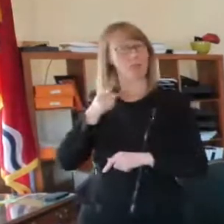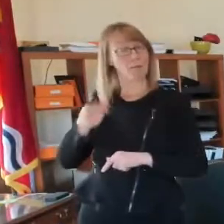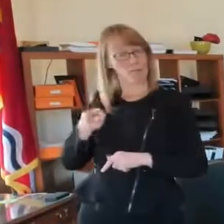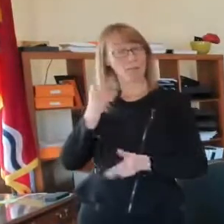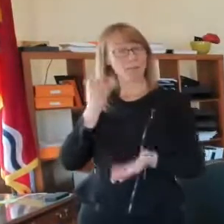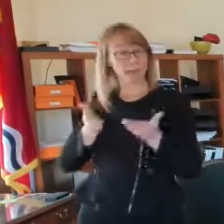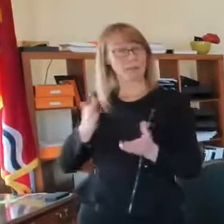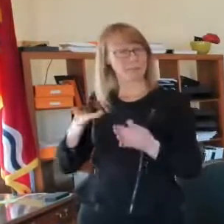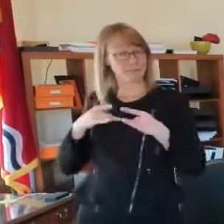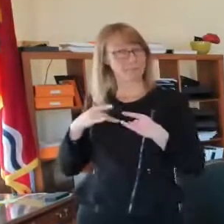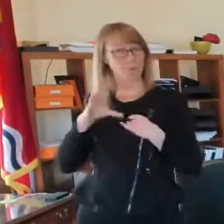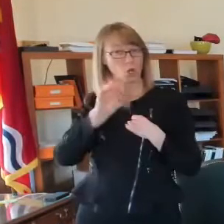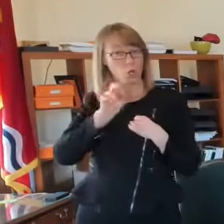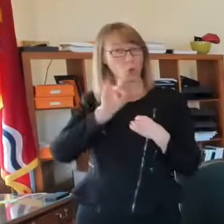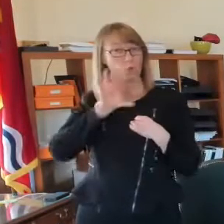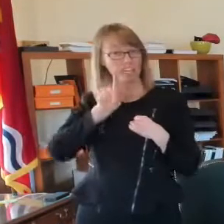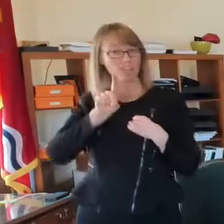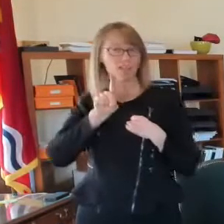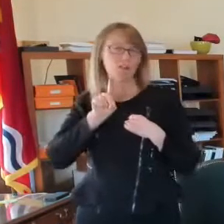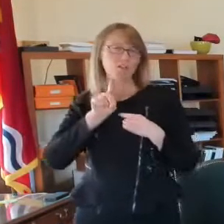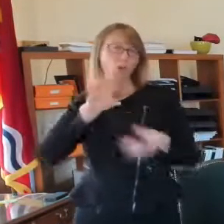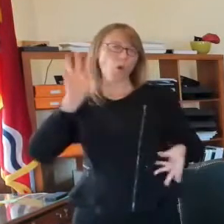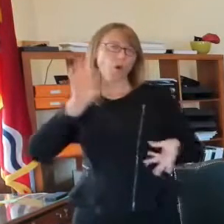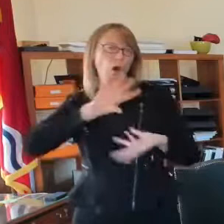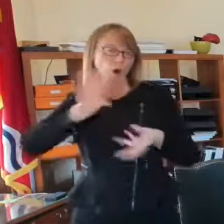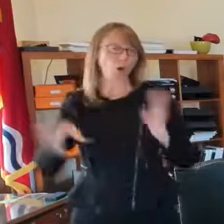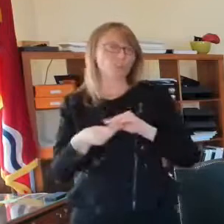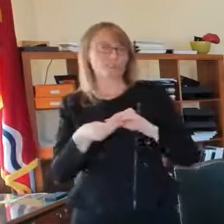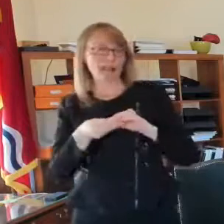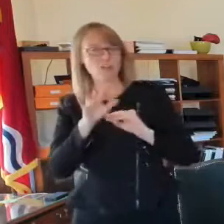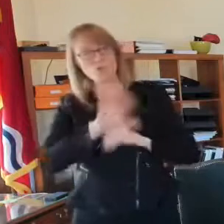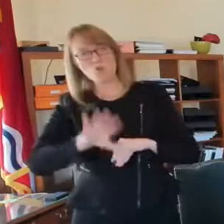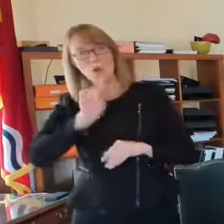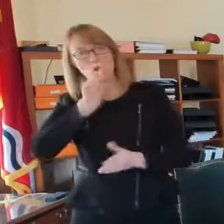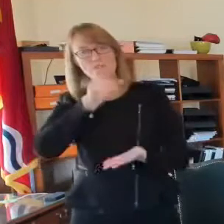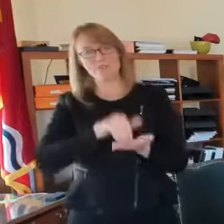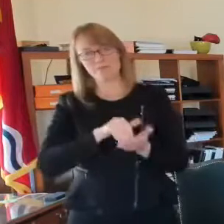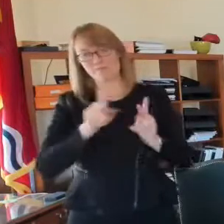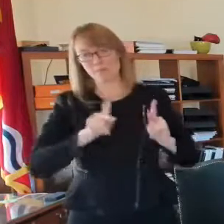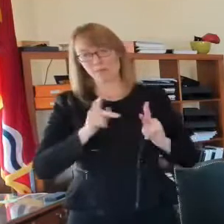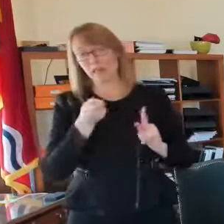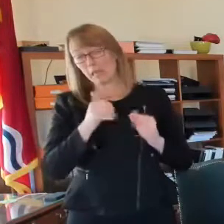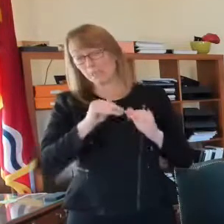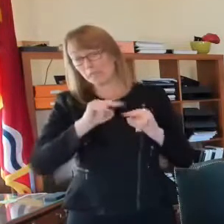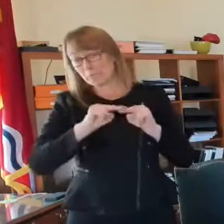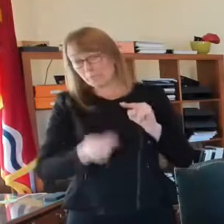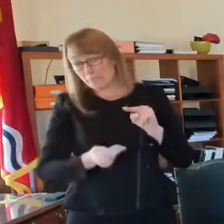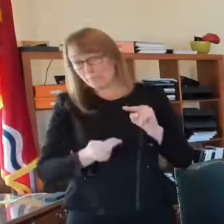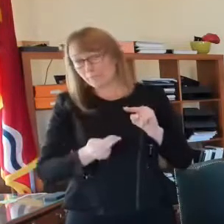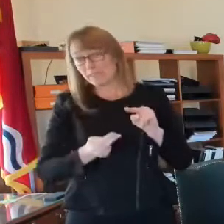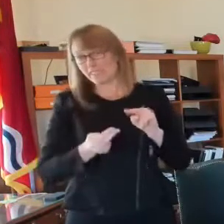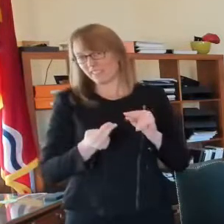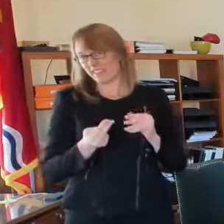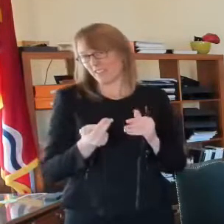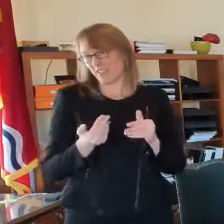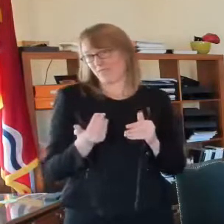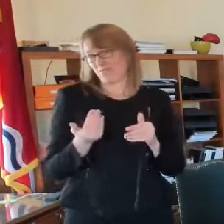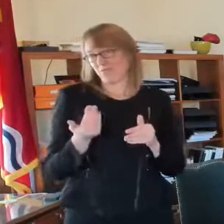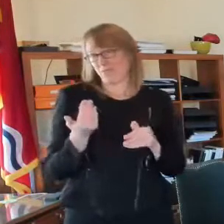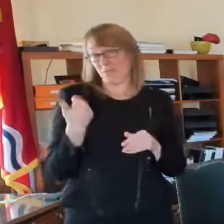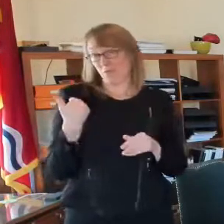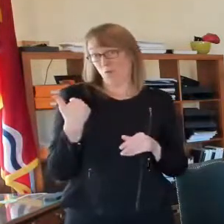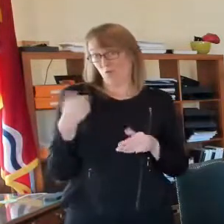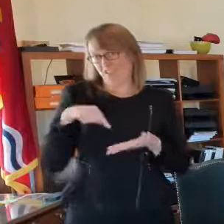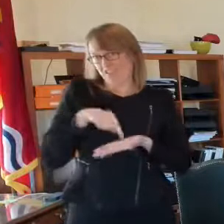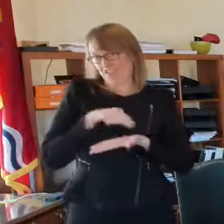in total, about 1,000 people in the hospital. That's down a little bit from where we were earlier in the week and from where we